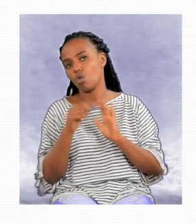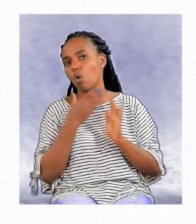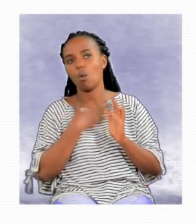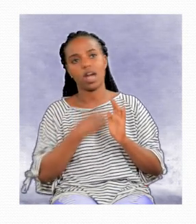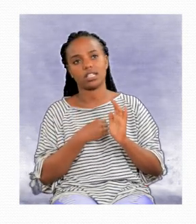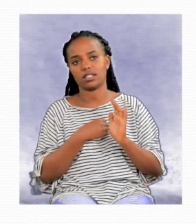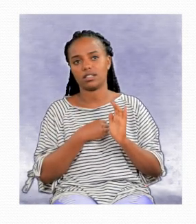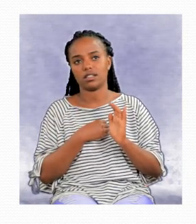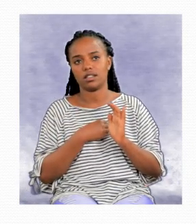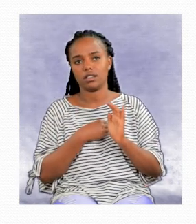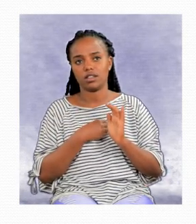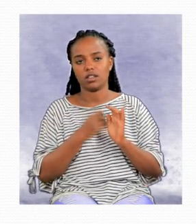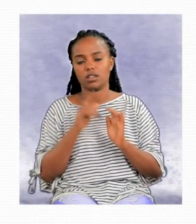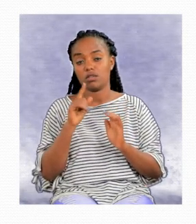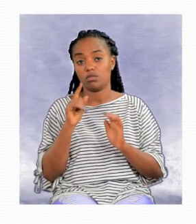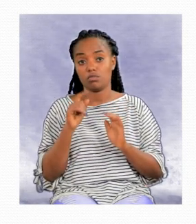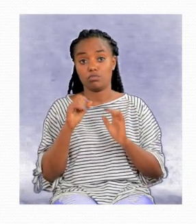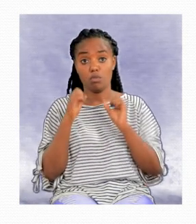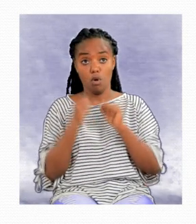one, probability of